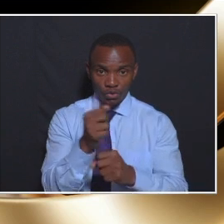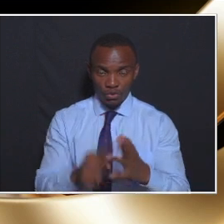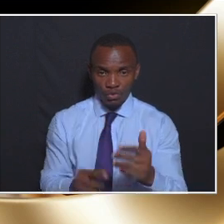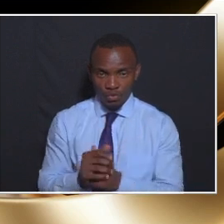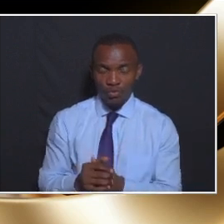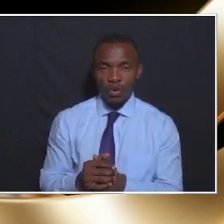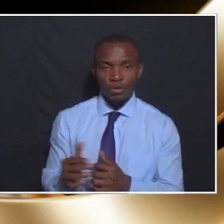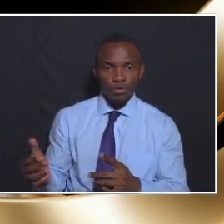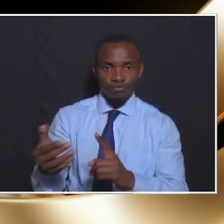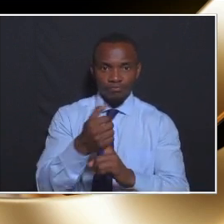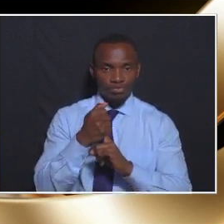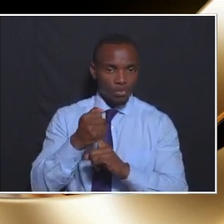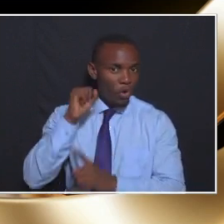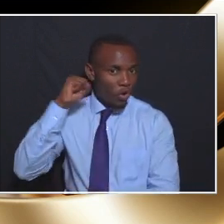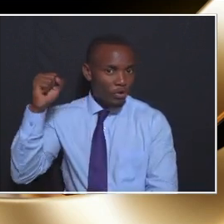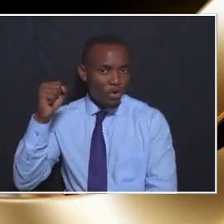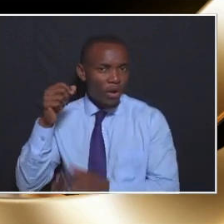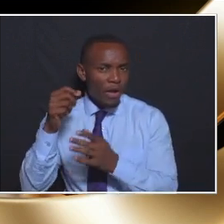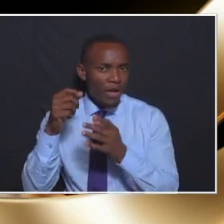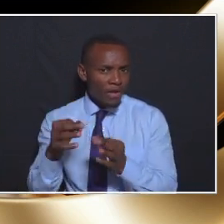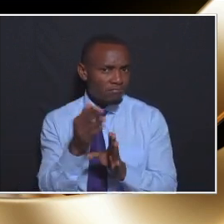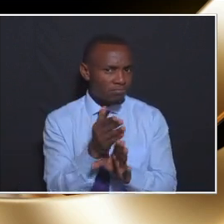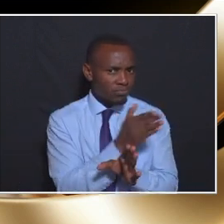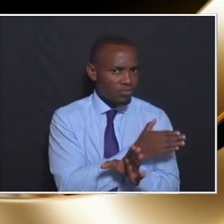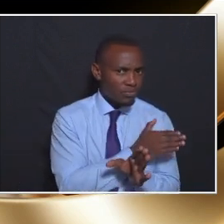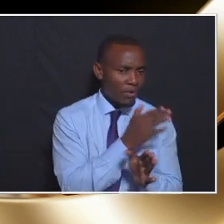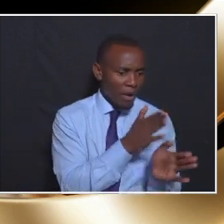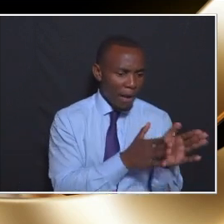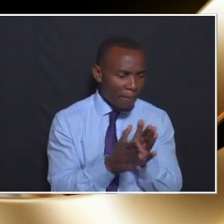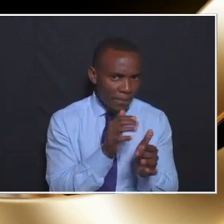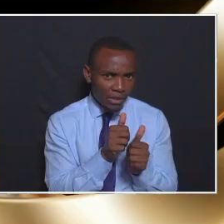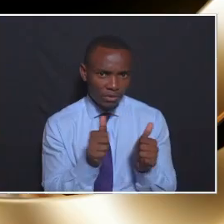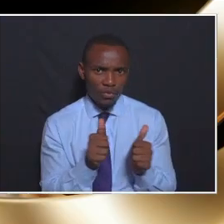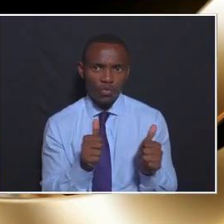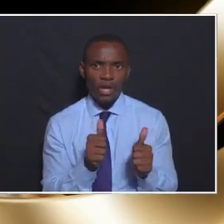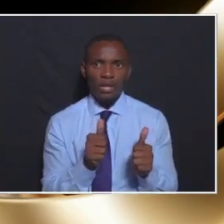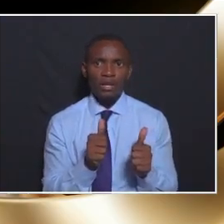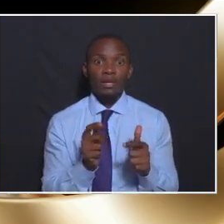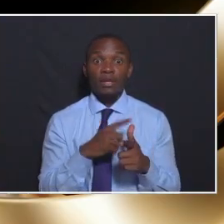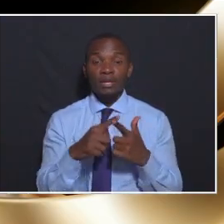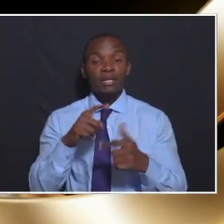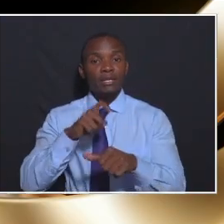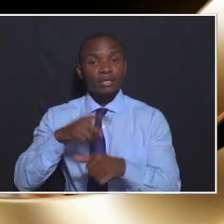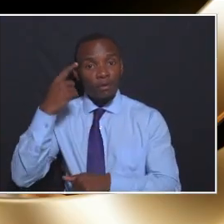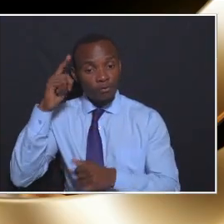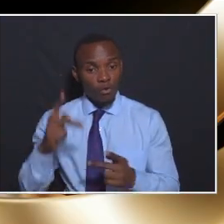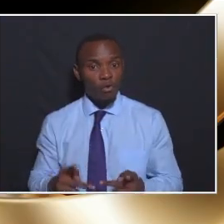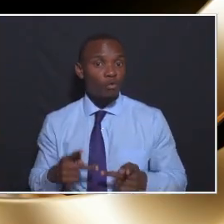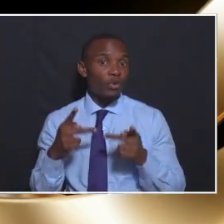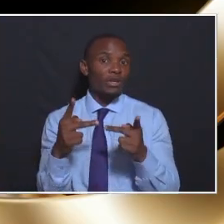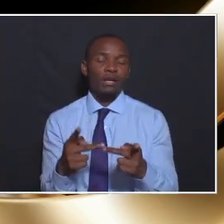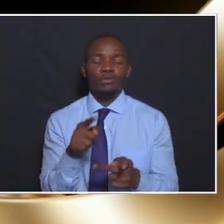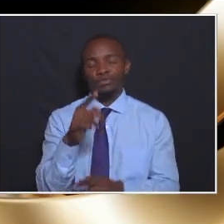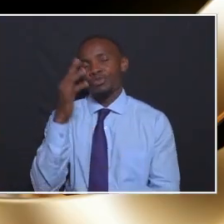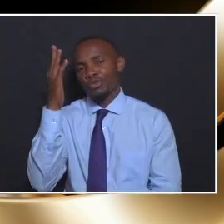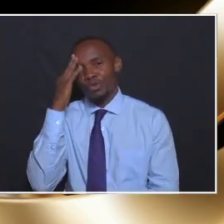And because you have planned well as the architect of your project, by the time you go for production, you know what